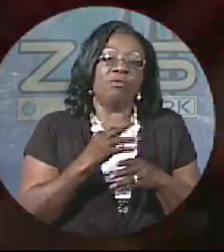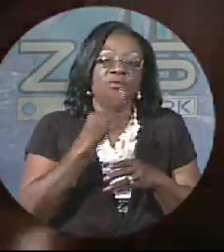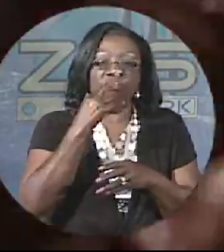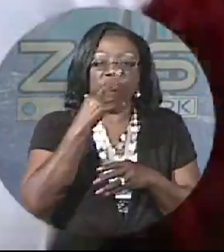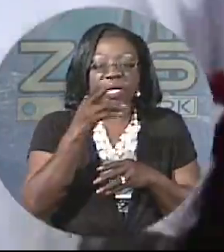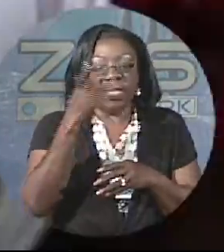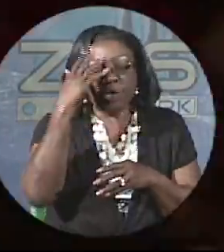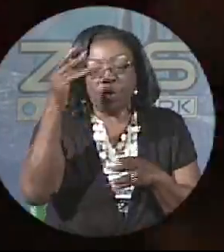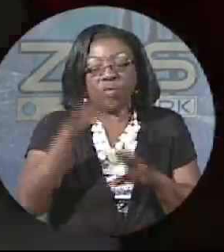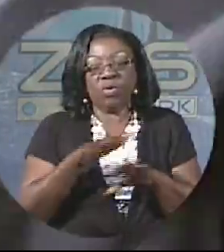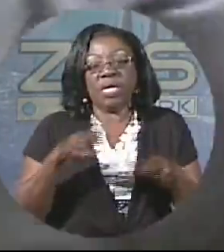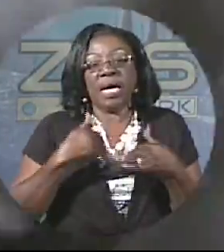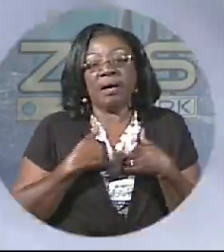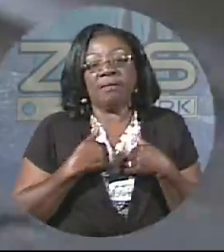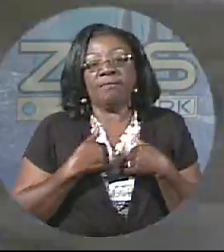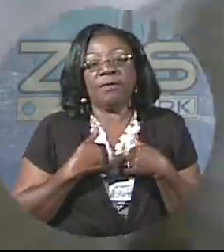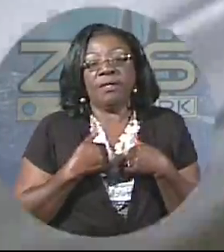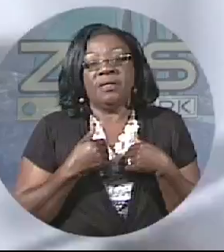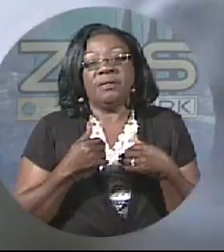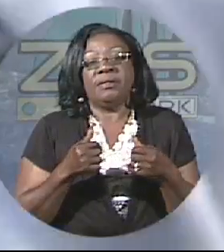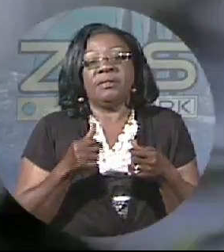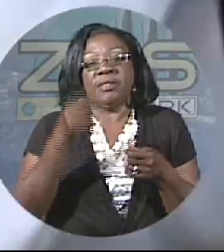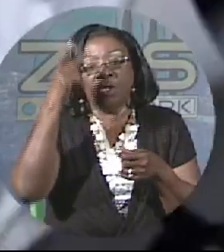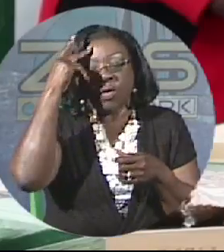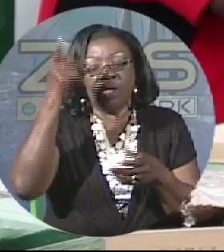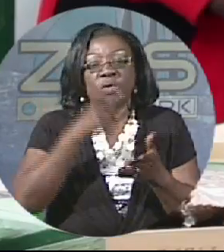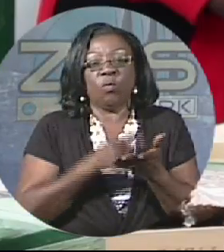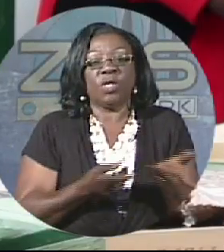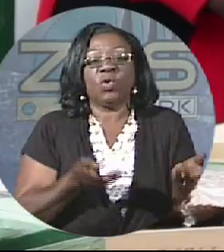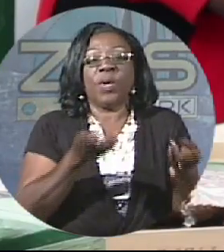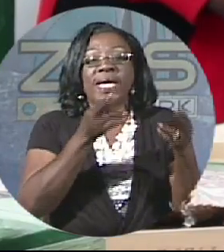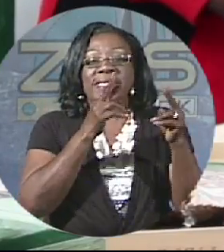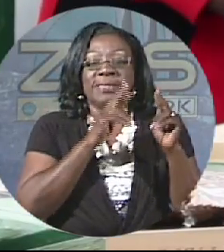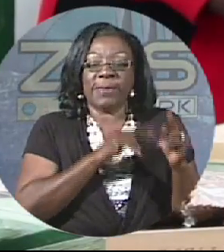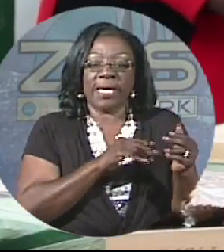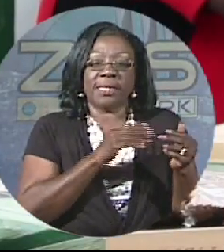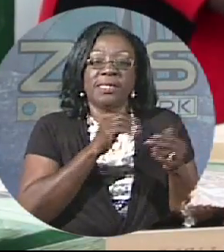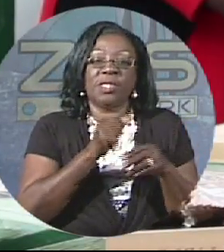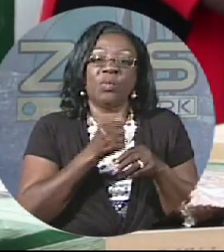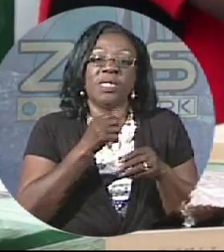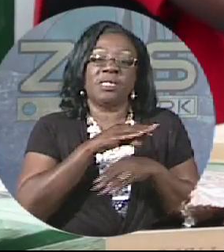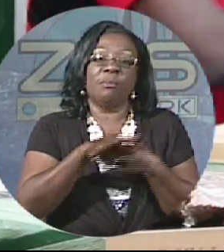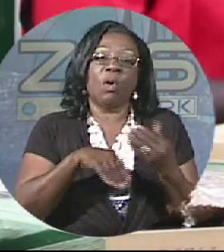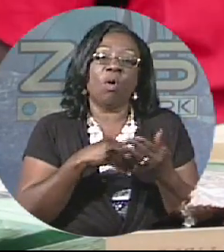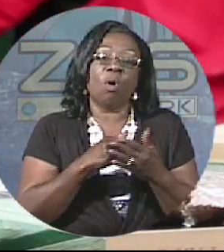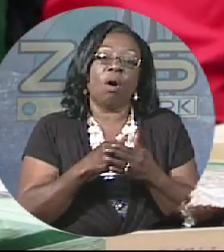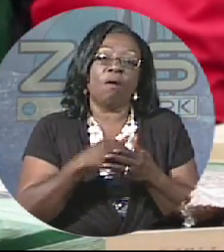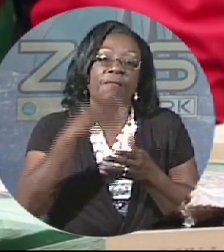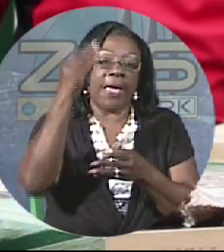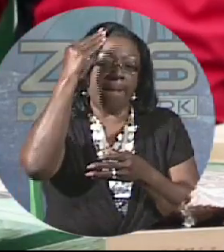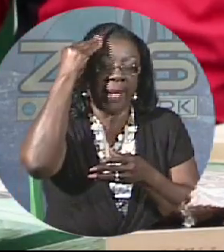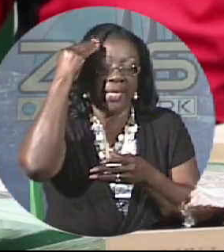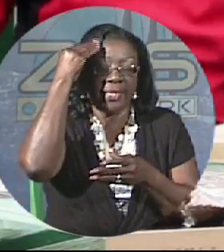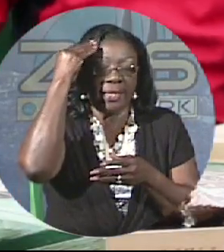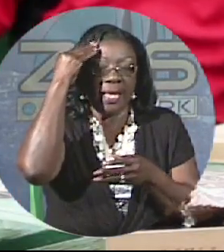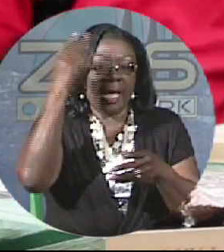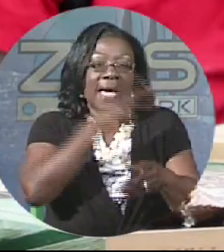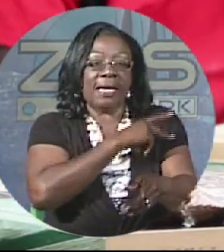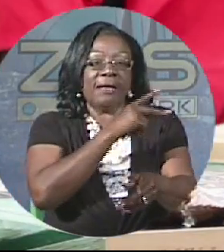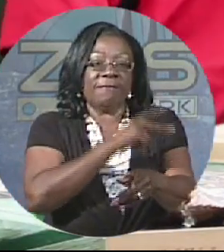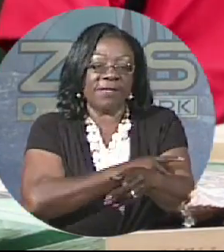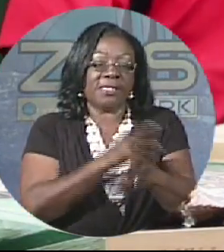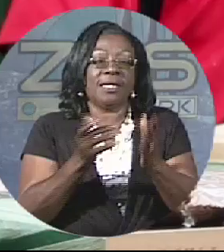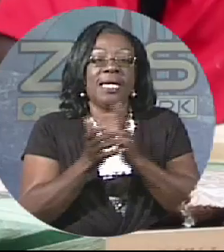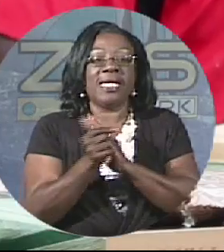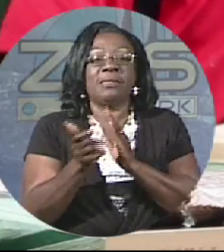have the knowledge of what to expect. And so it's more of a mental and a physical experience for